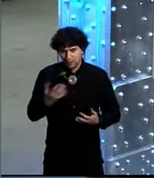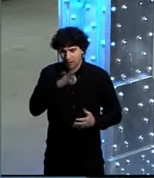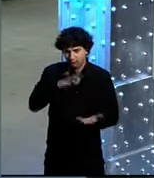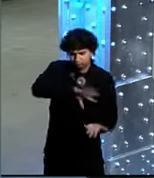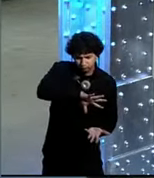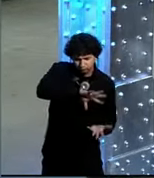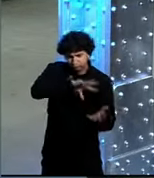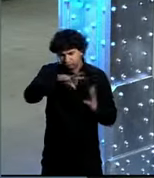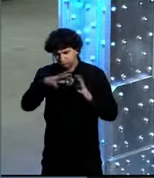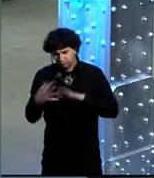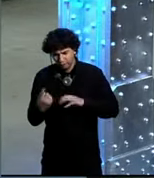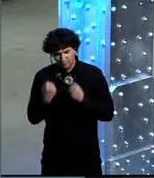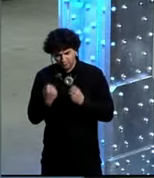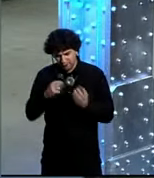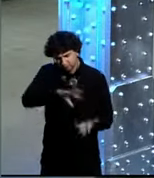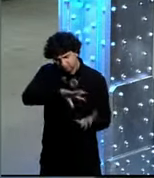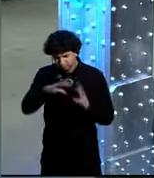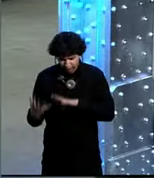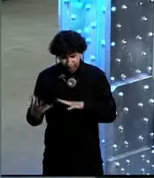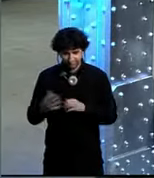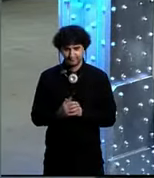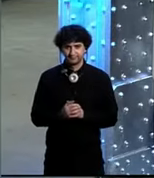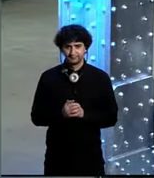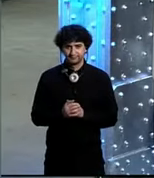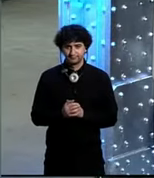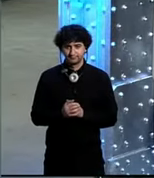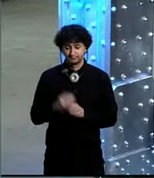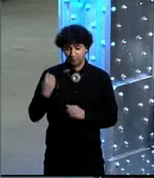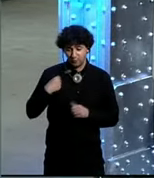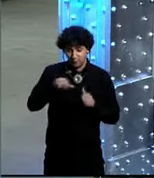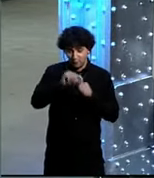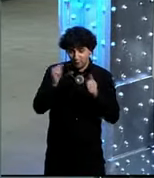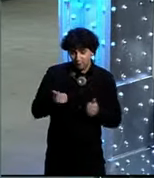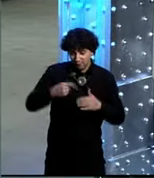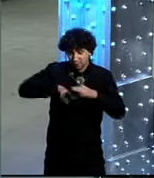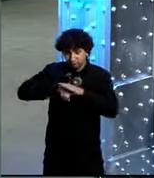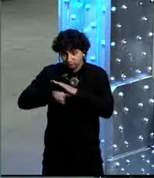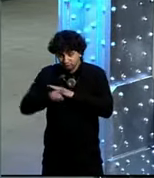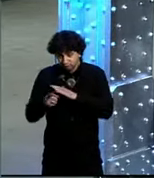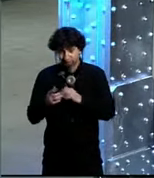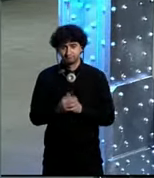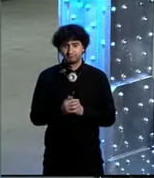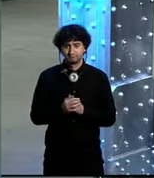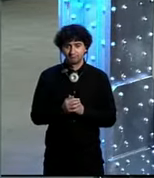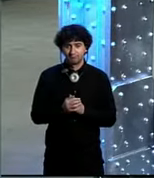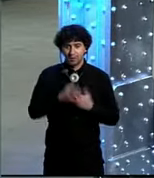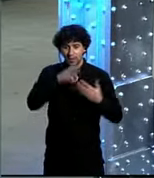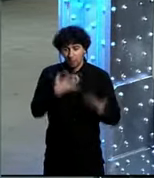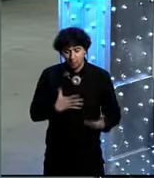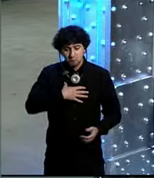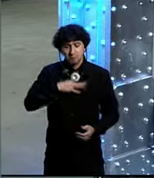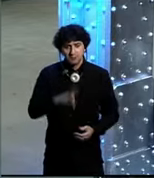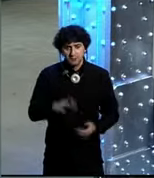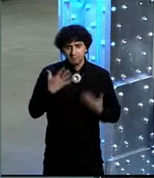that old ways of operating are no longer, well, possible they are, but they are no longer so useful as